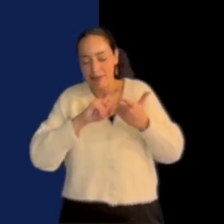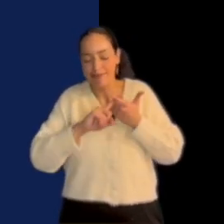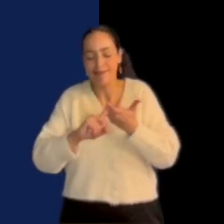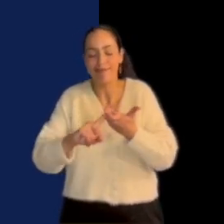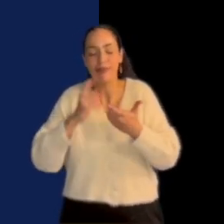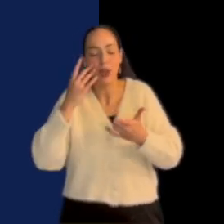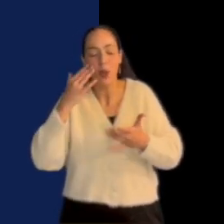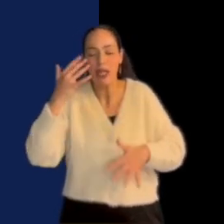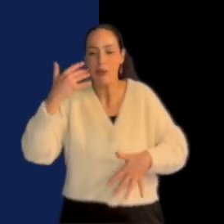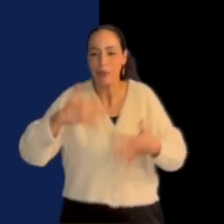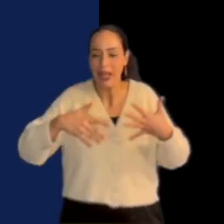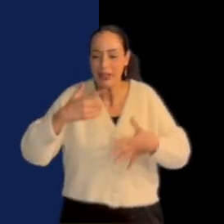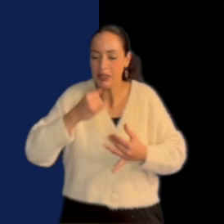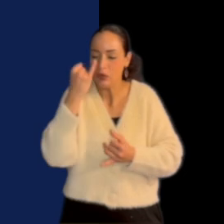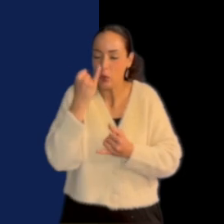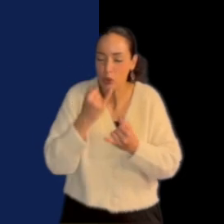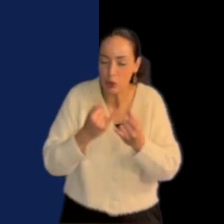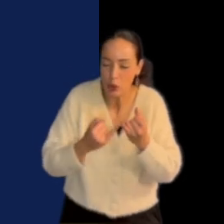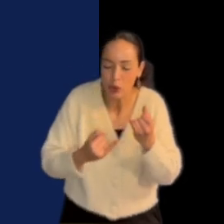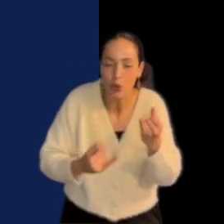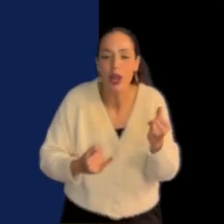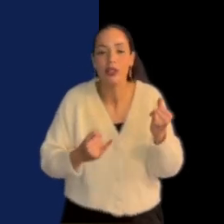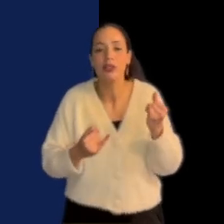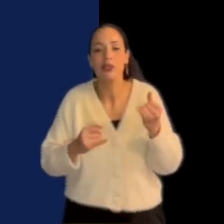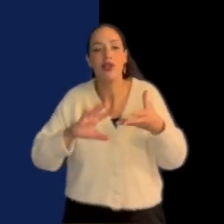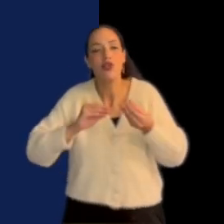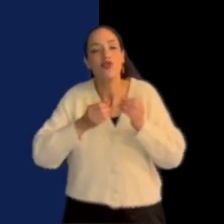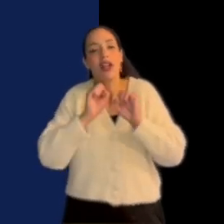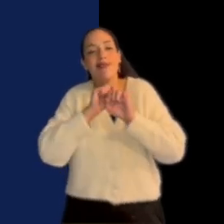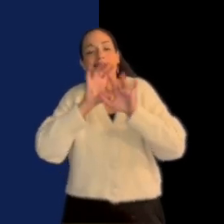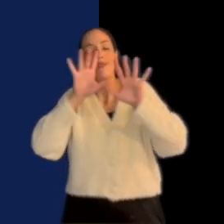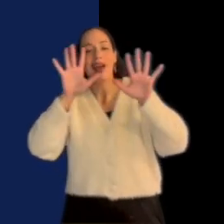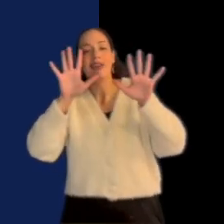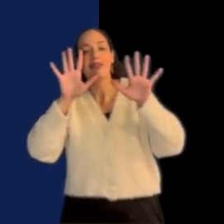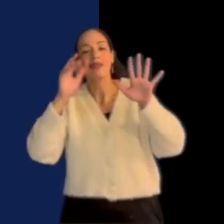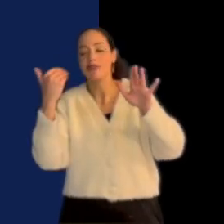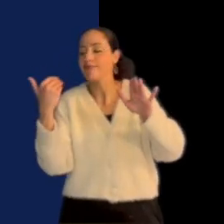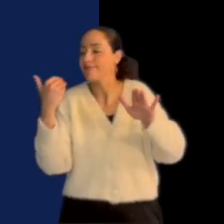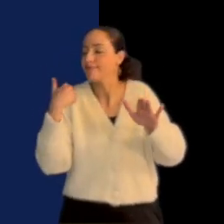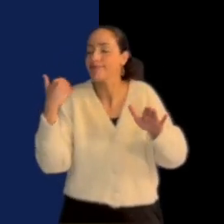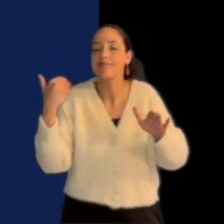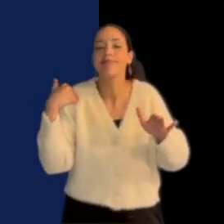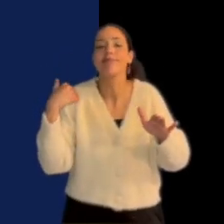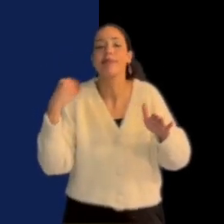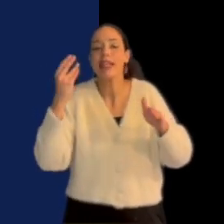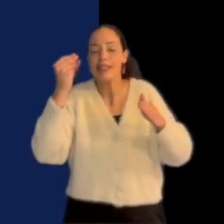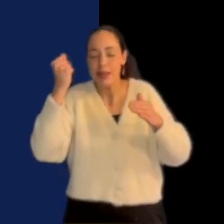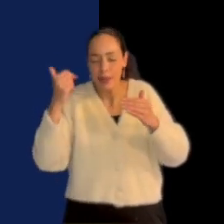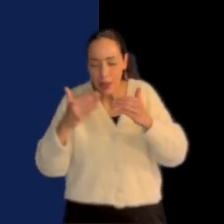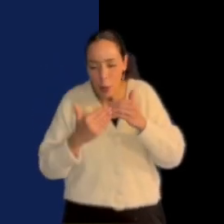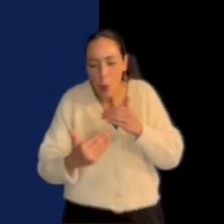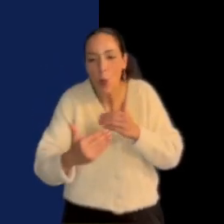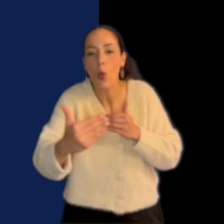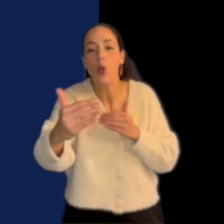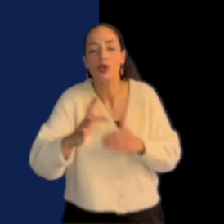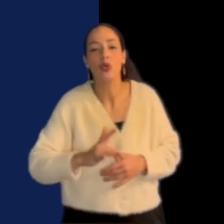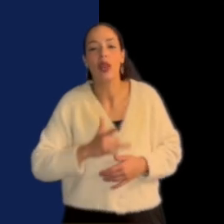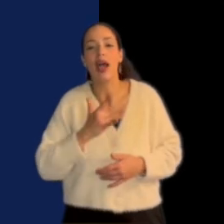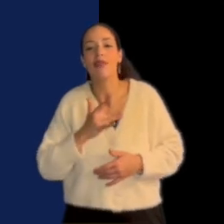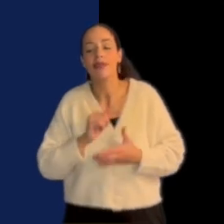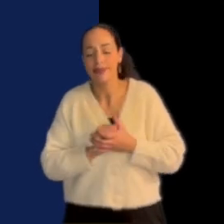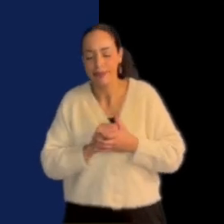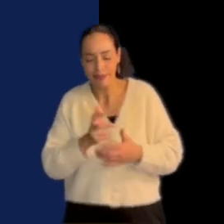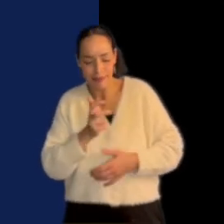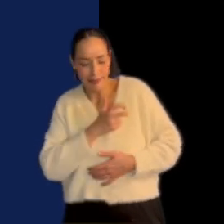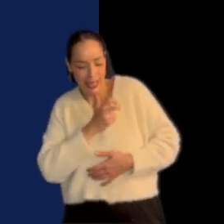there is something beyond where we have found ourselves. The antidote to such anxiety is not positivity, but neutrality. As